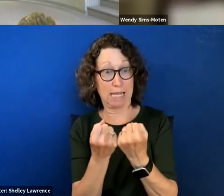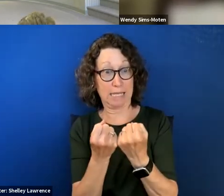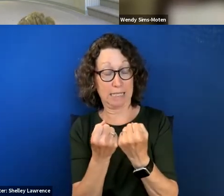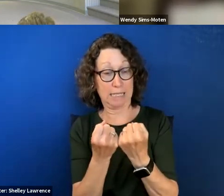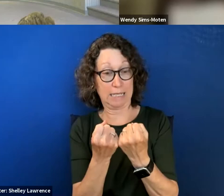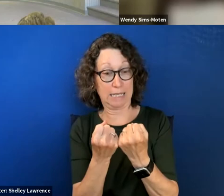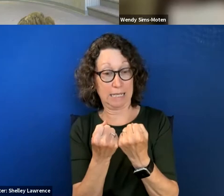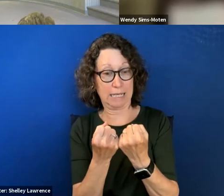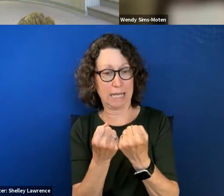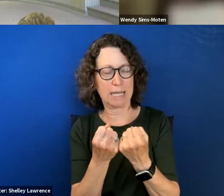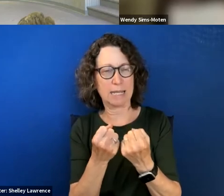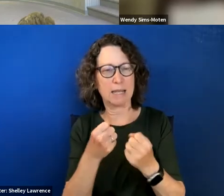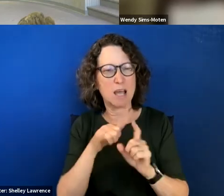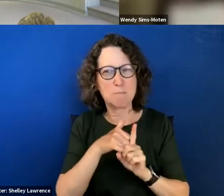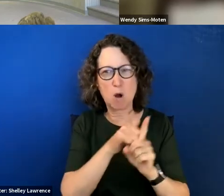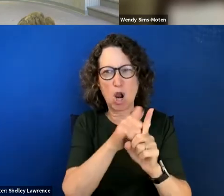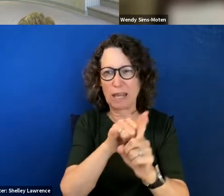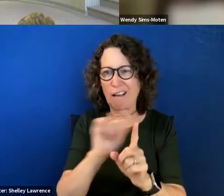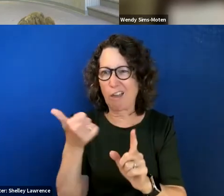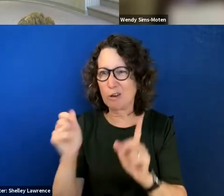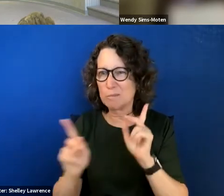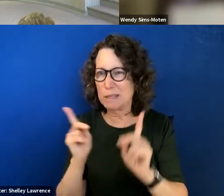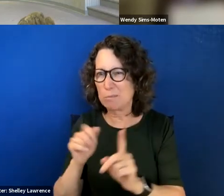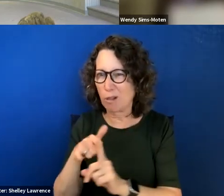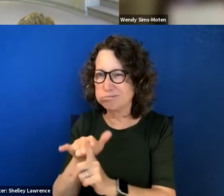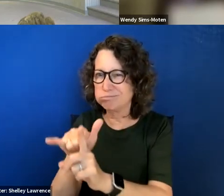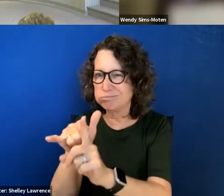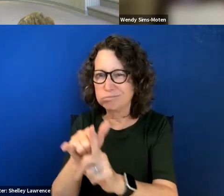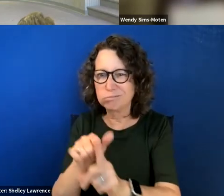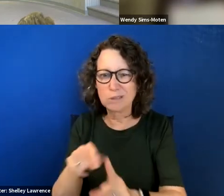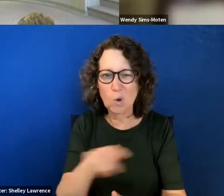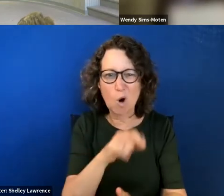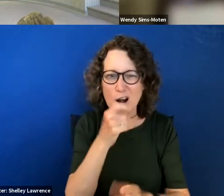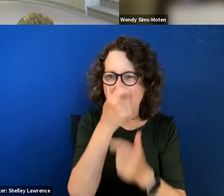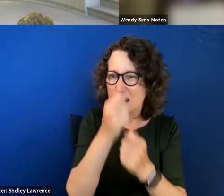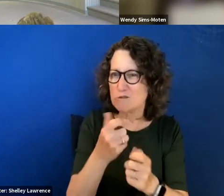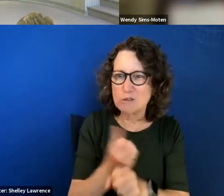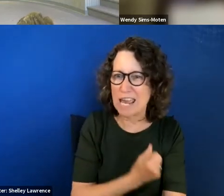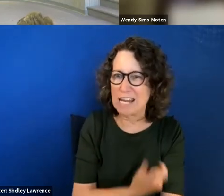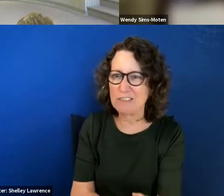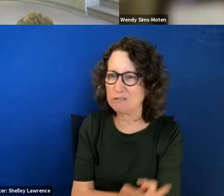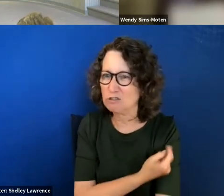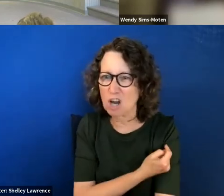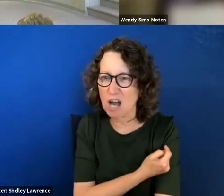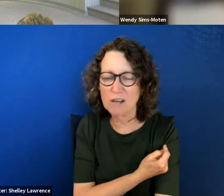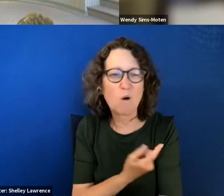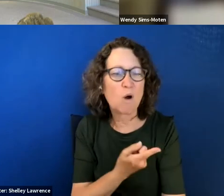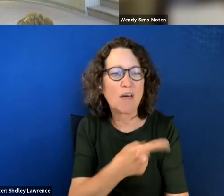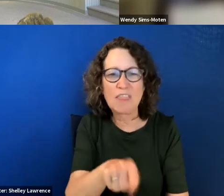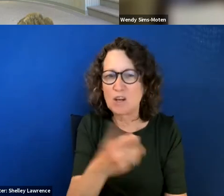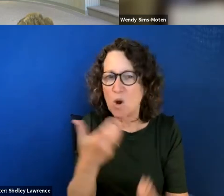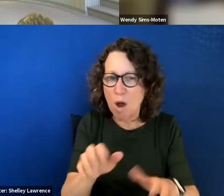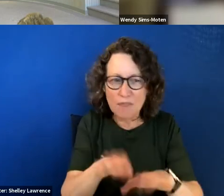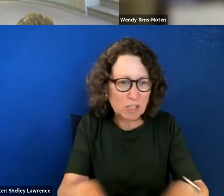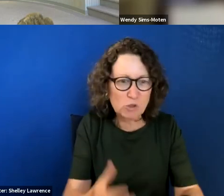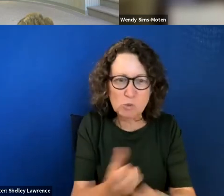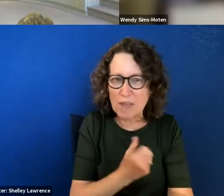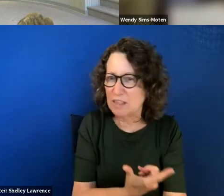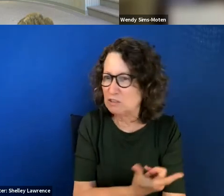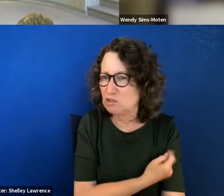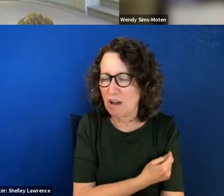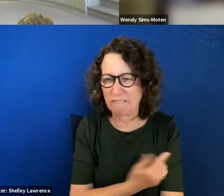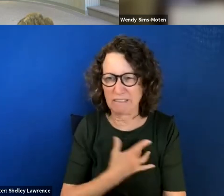is bullying others in society that are not interested in getting the shot, nor do they want their children to get the